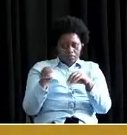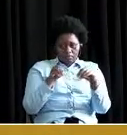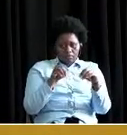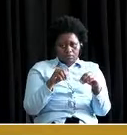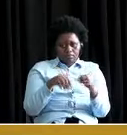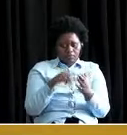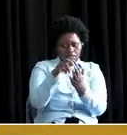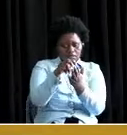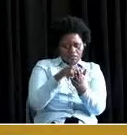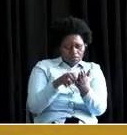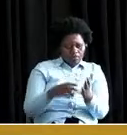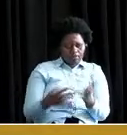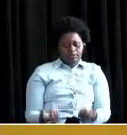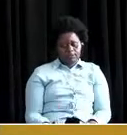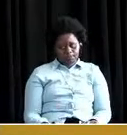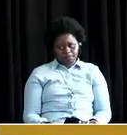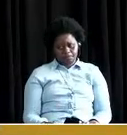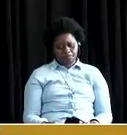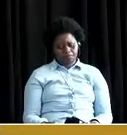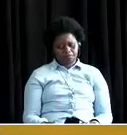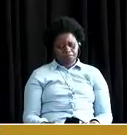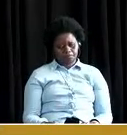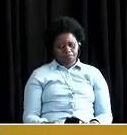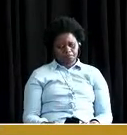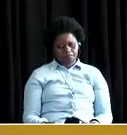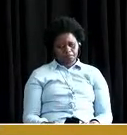Committee recommends.